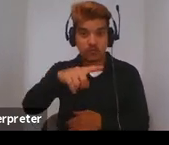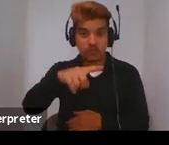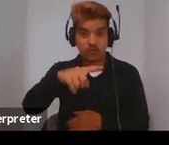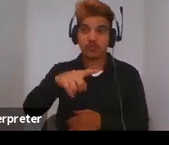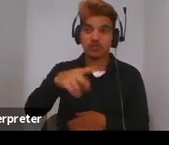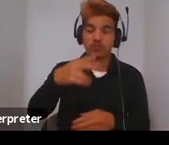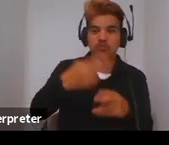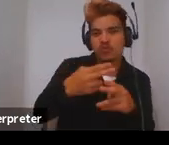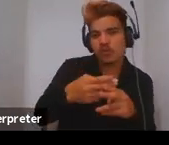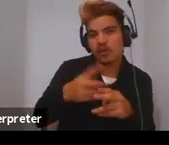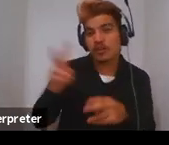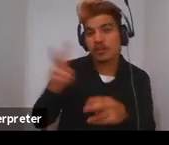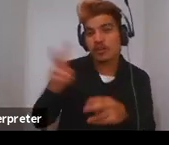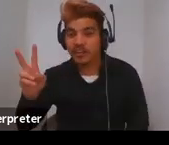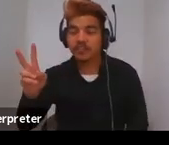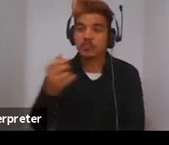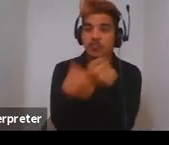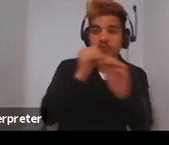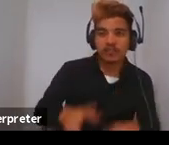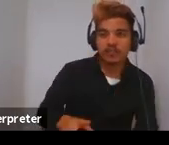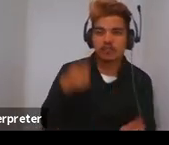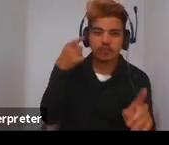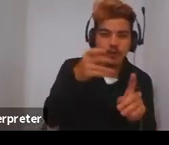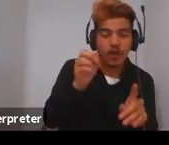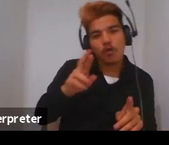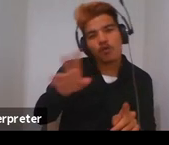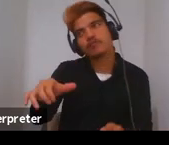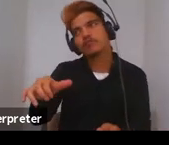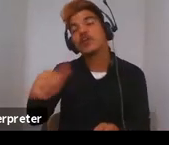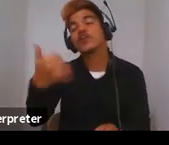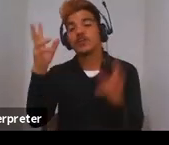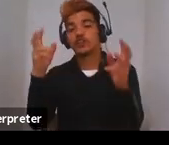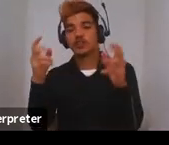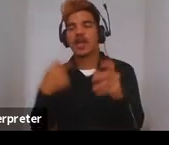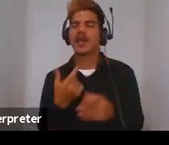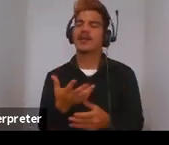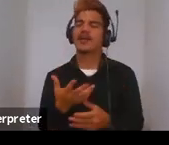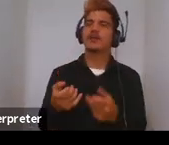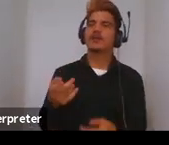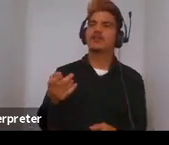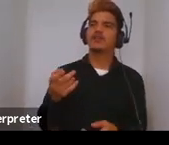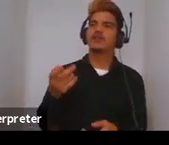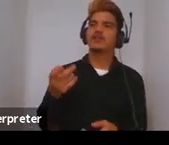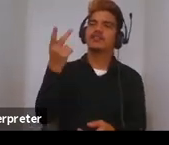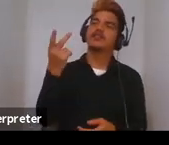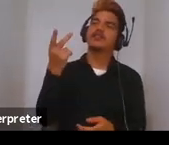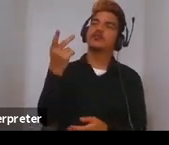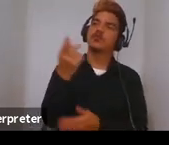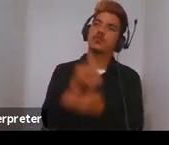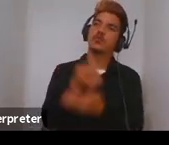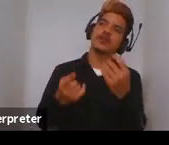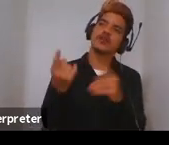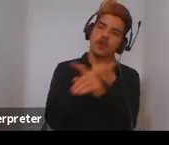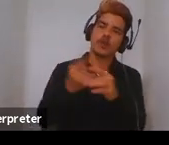calling them victim, survivor, target, or some other term? I'd love to see kind of what the common